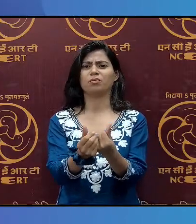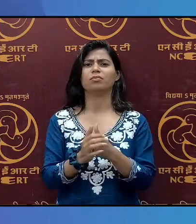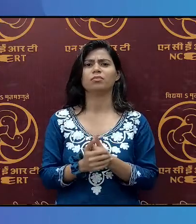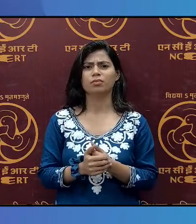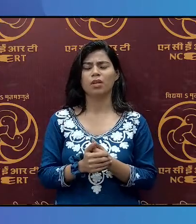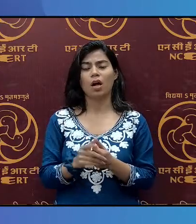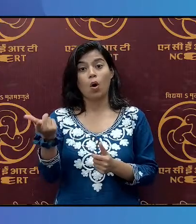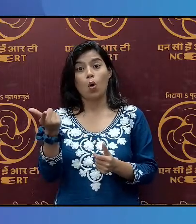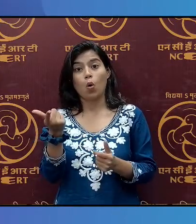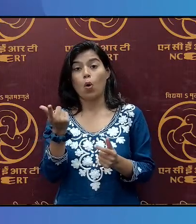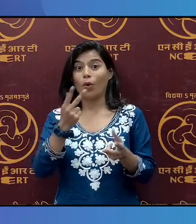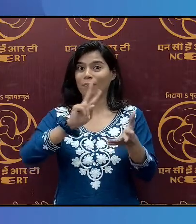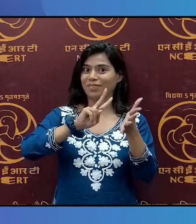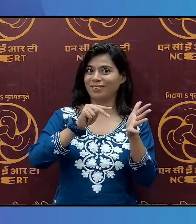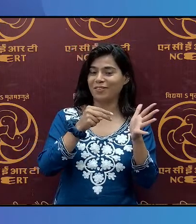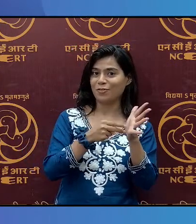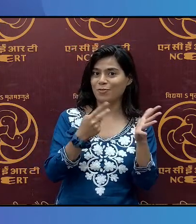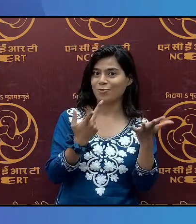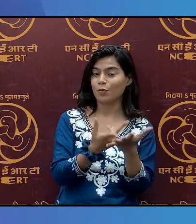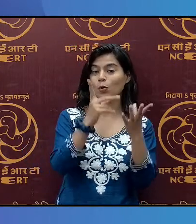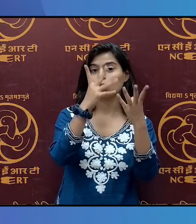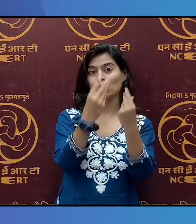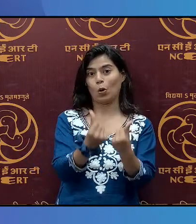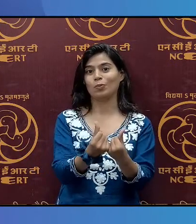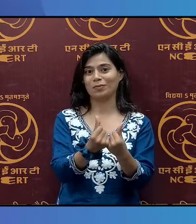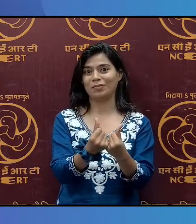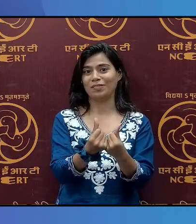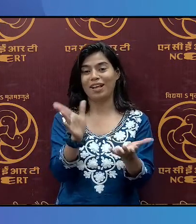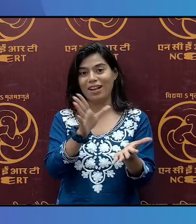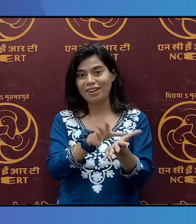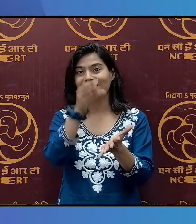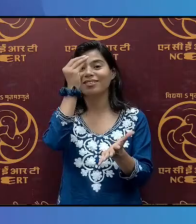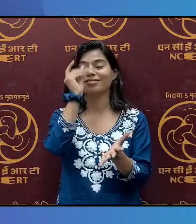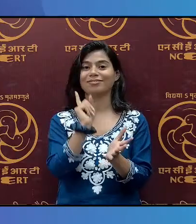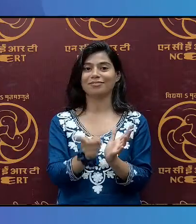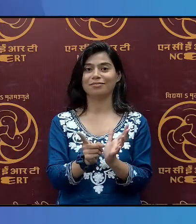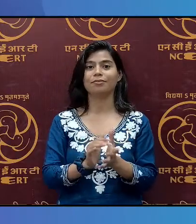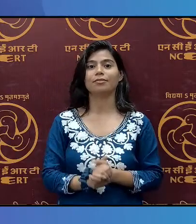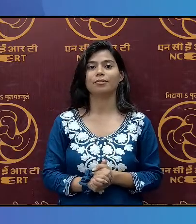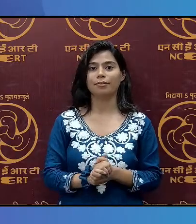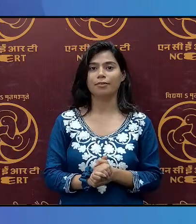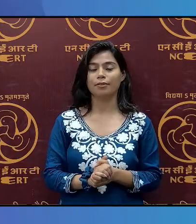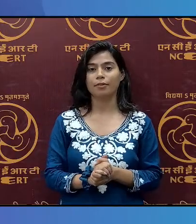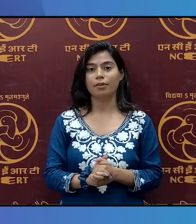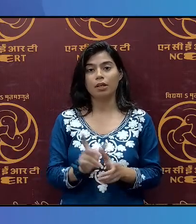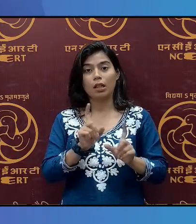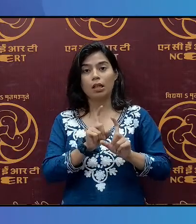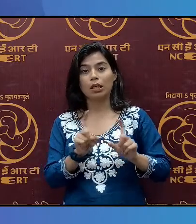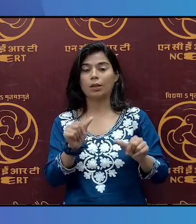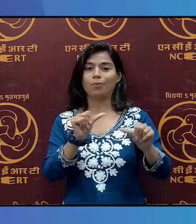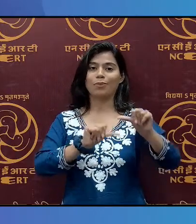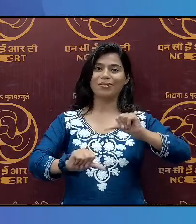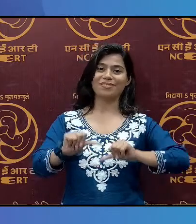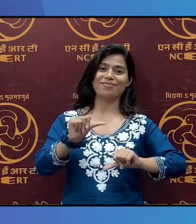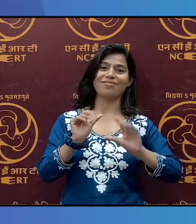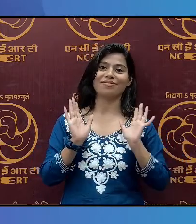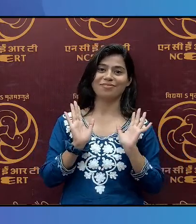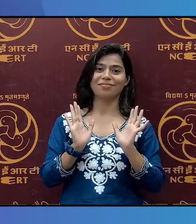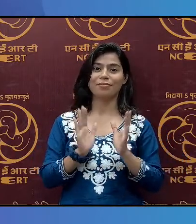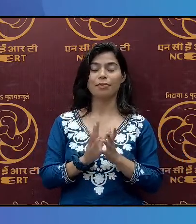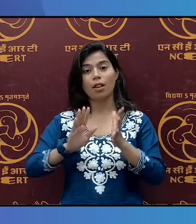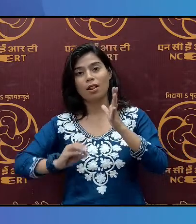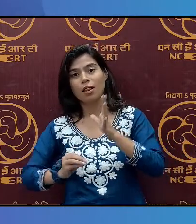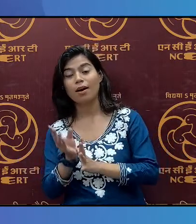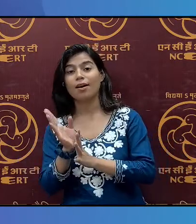a meaningful solution to that. So I require learning. So therefore, learning is a continuous process. Wow. So therefore, it may arise at